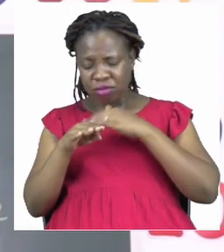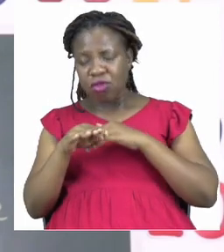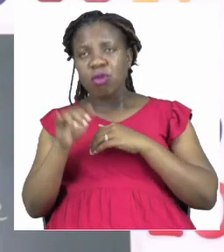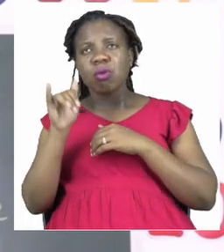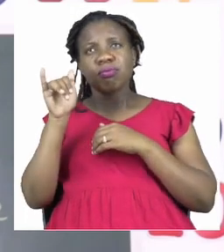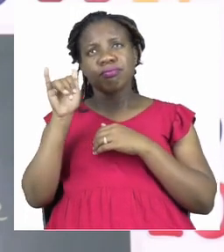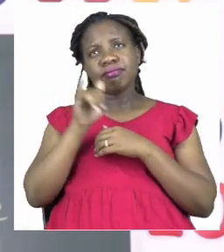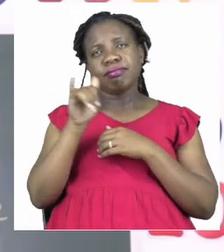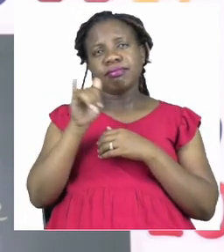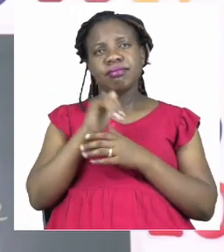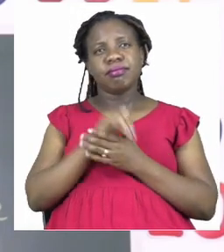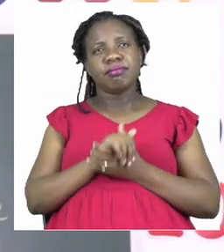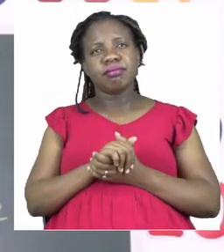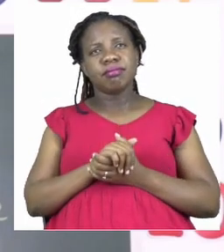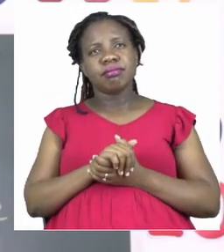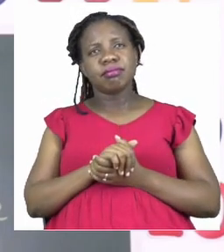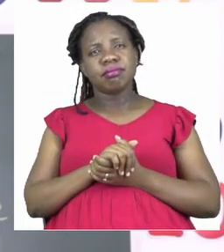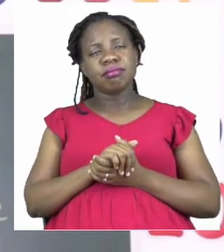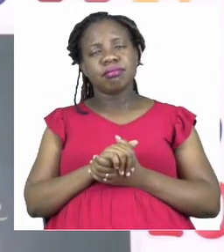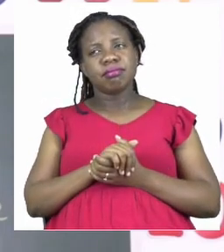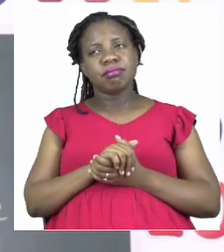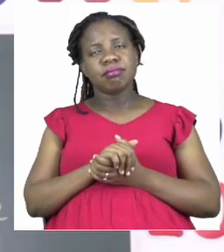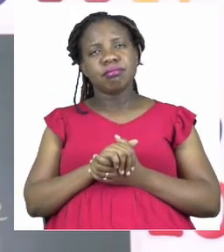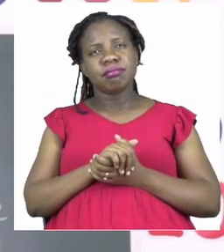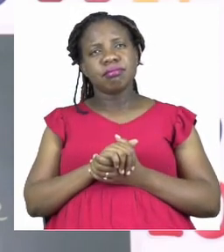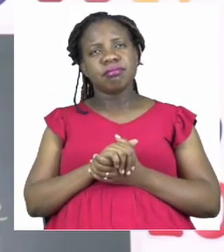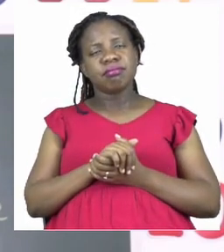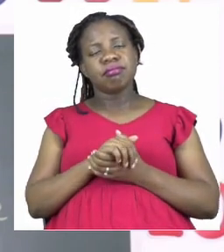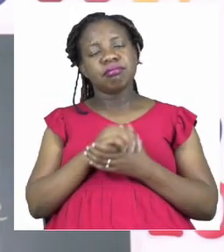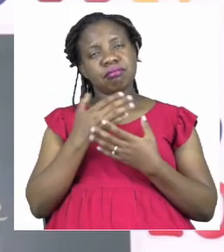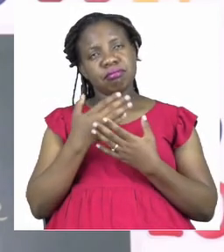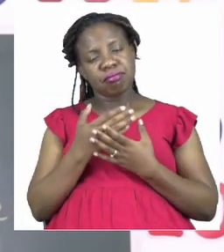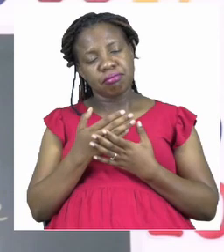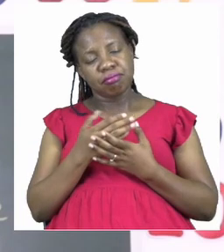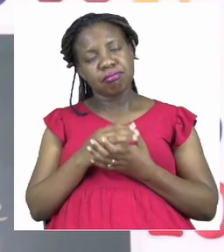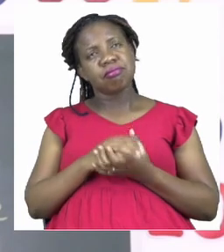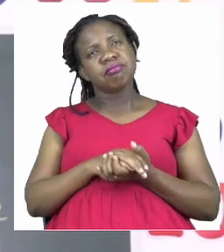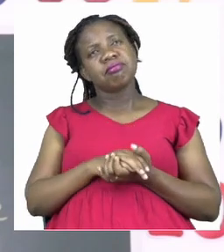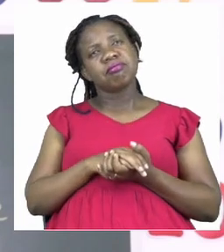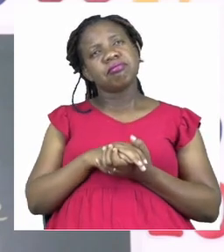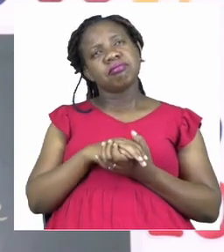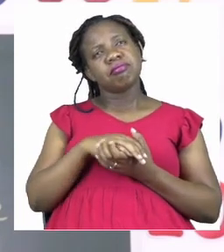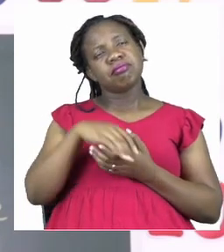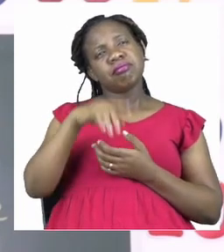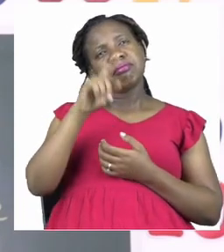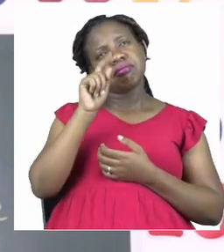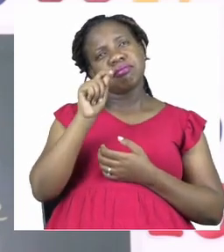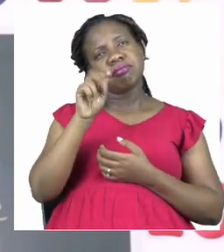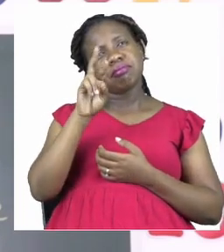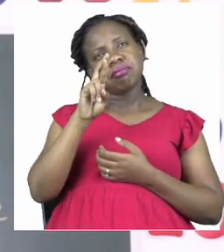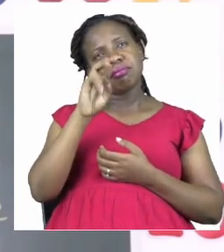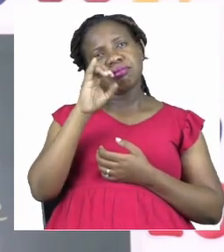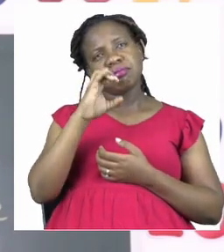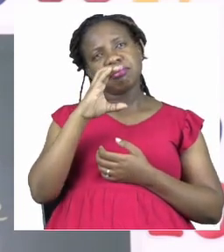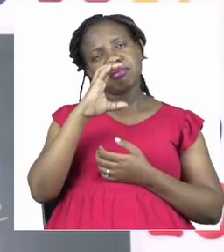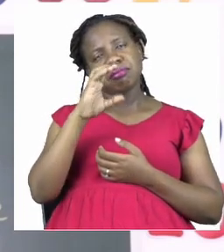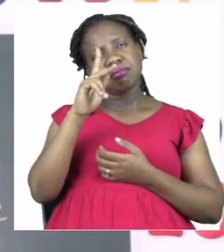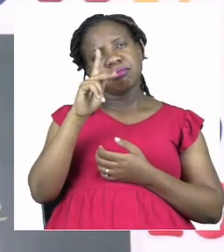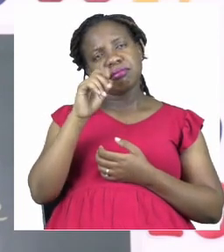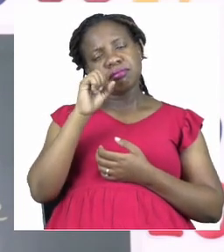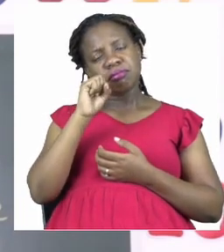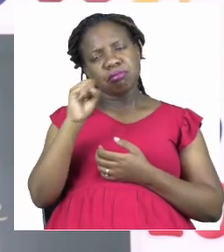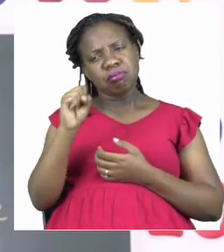that, you can tell us whatever tricks your pet can do, whether it's jumping really high from a certain